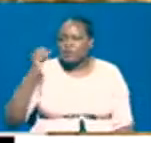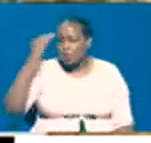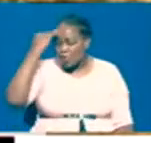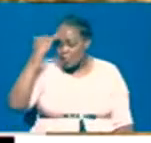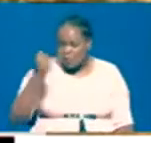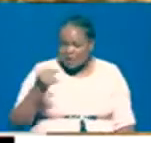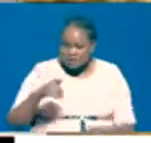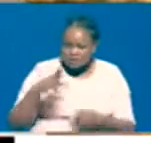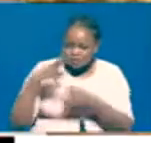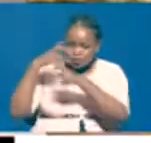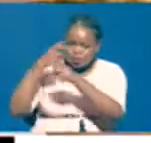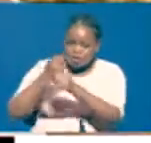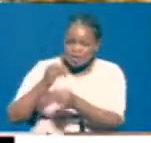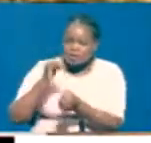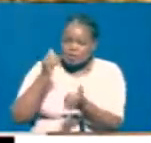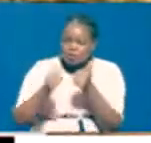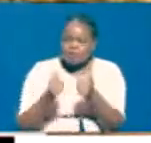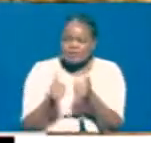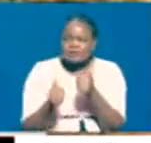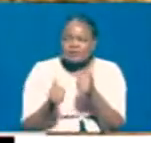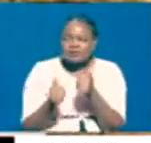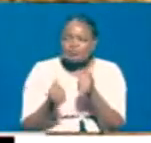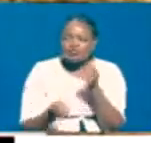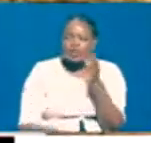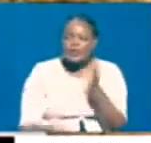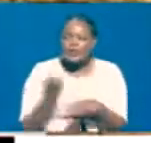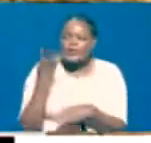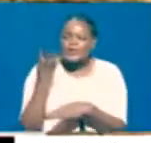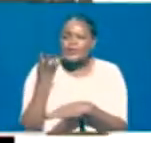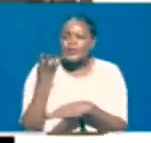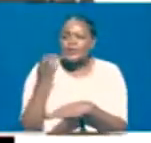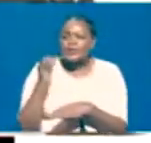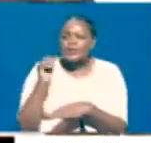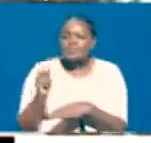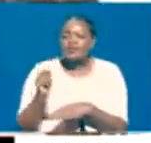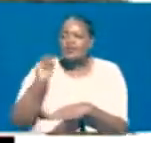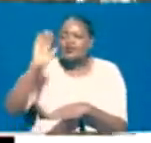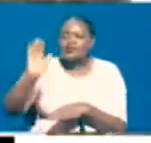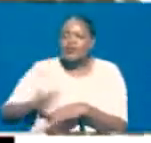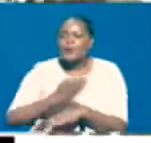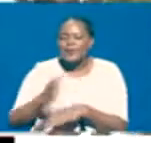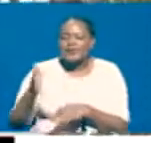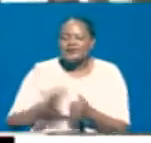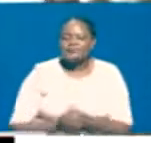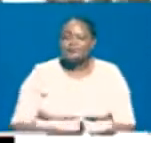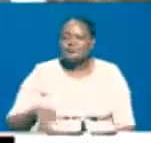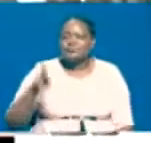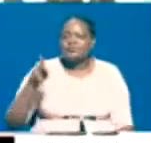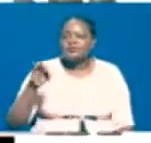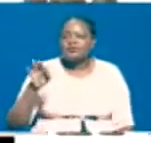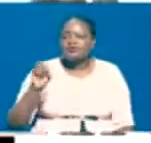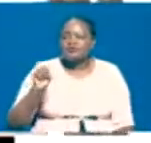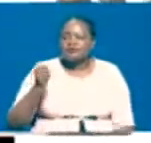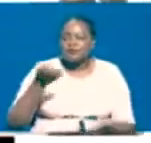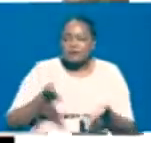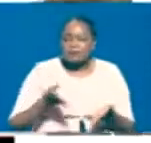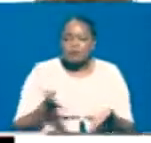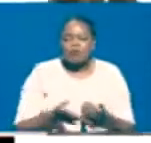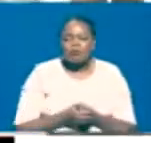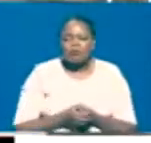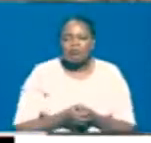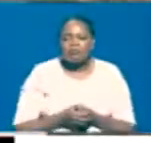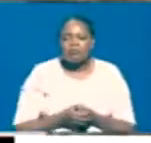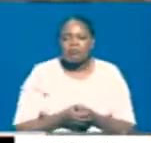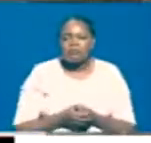body which was established by an act of parliament. The Kenya Forest Service, in the meantime, is installing